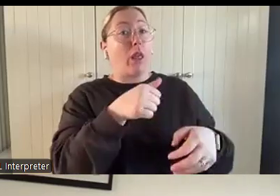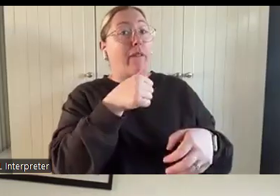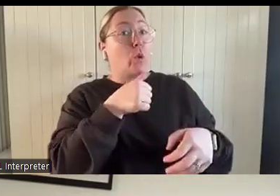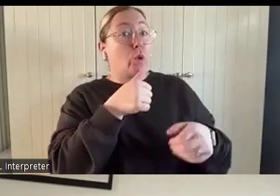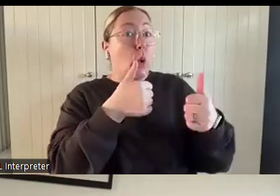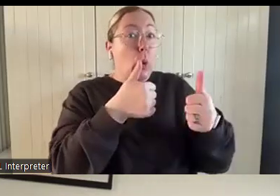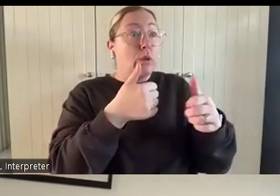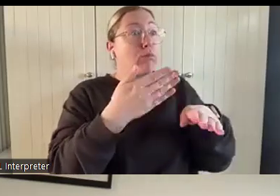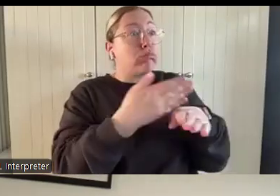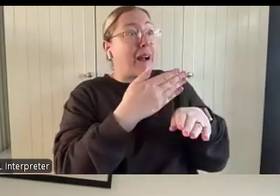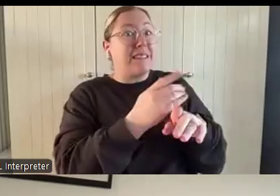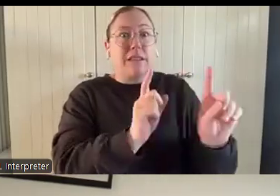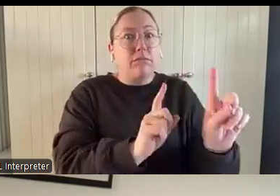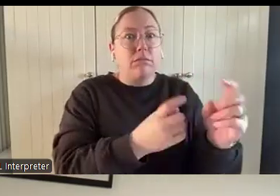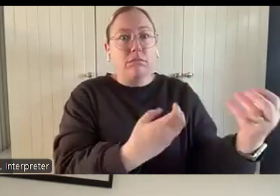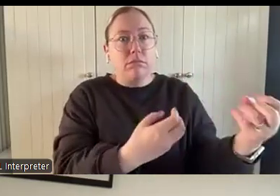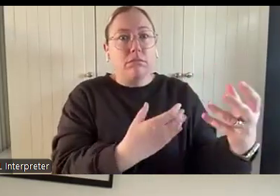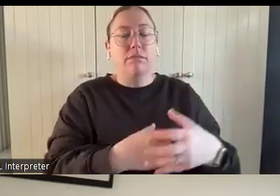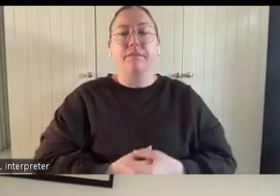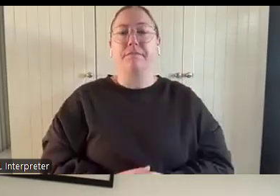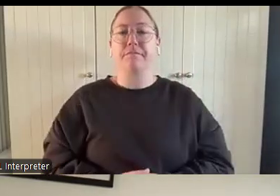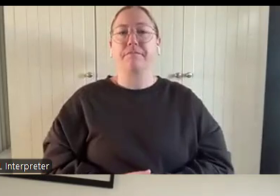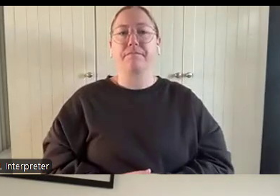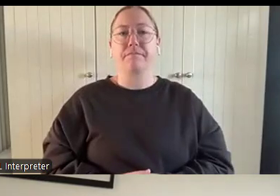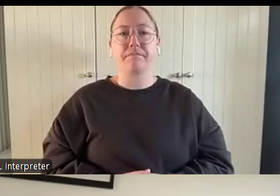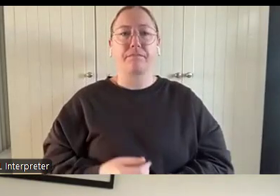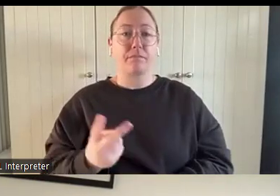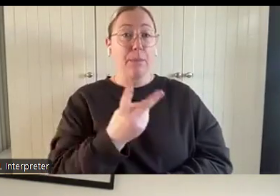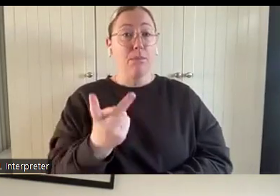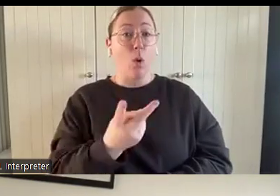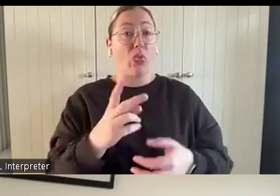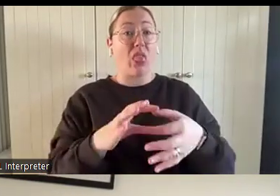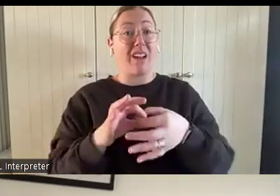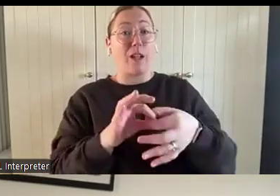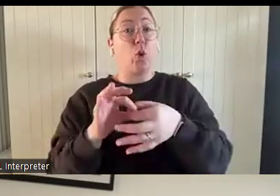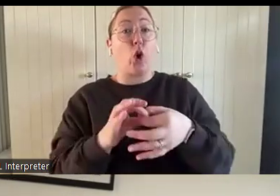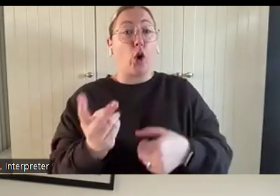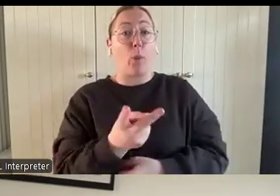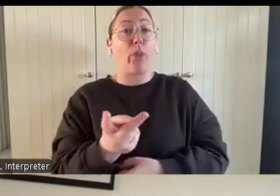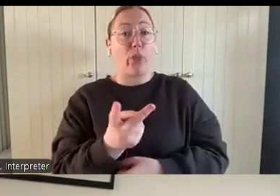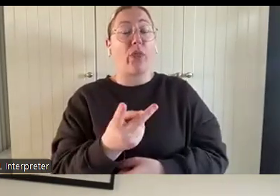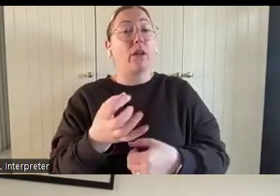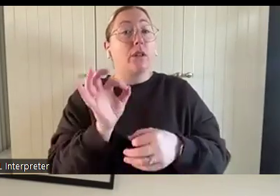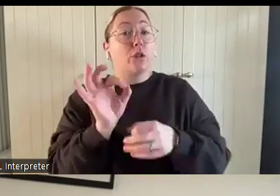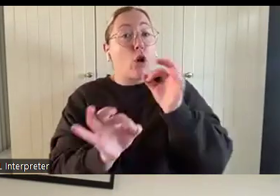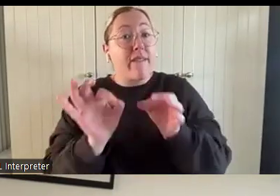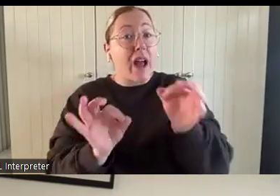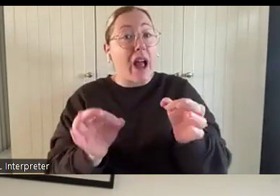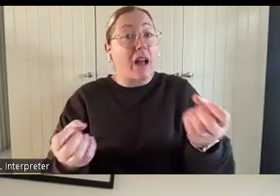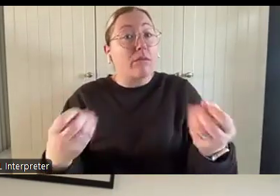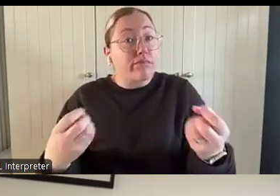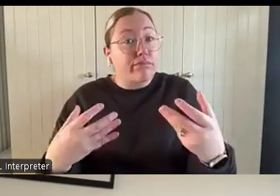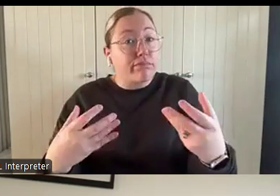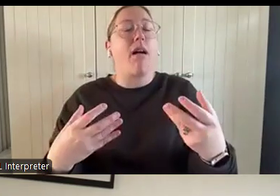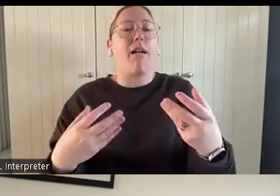sector. When we surveyed both networks, it meant we were able to gain 3 main themes that were the sort of